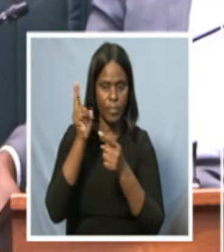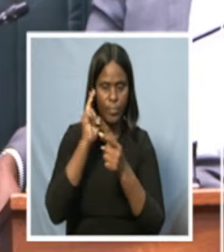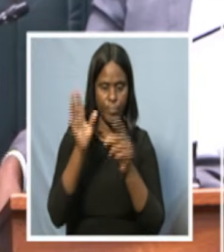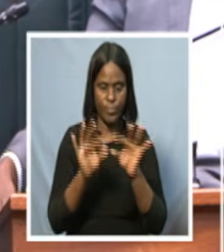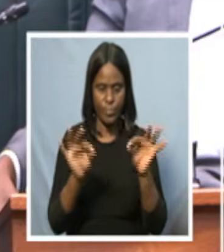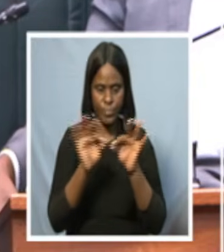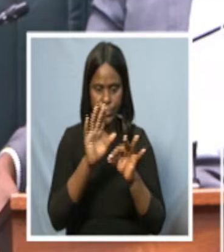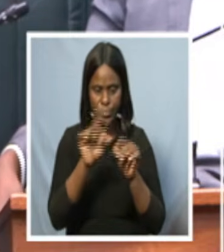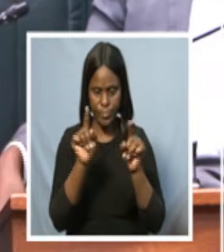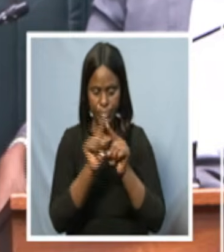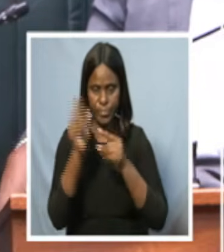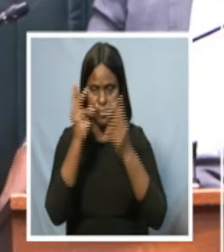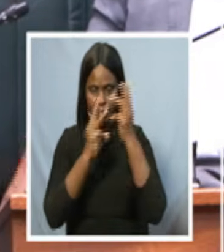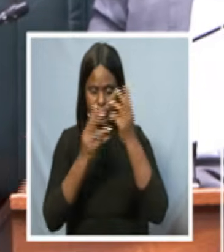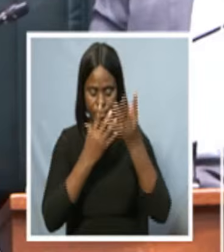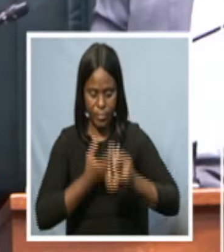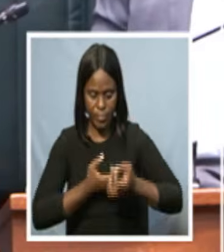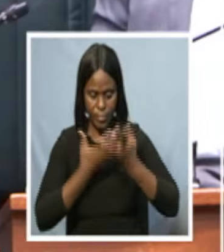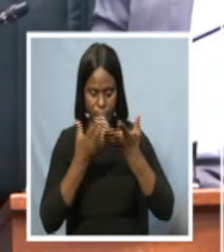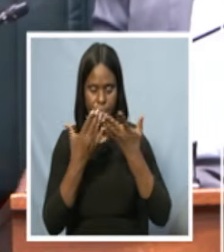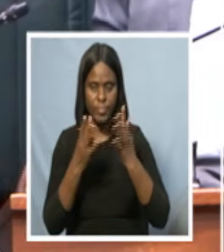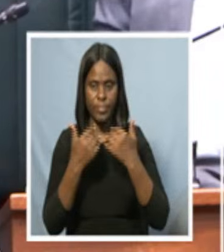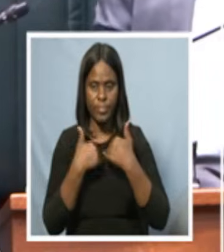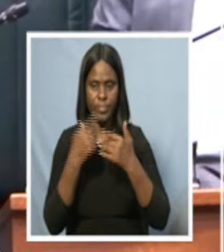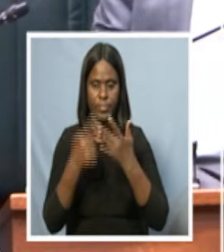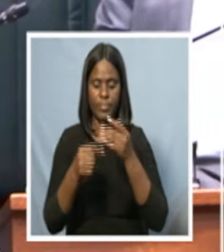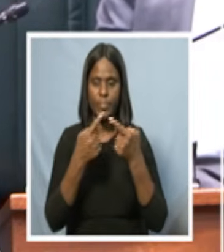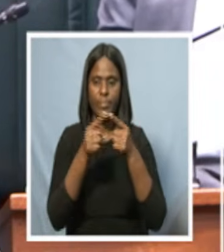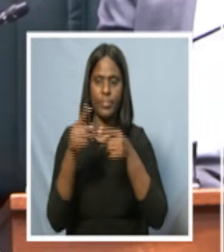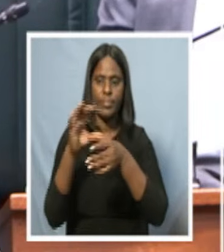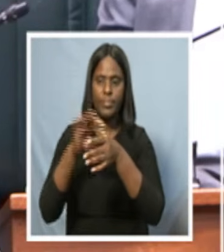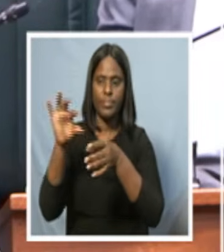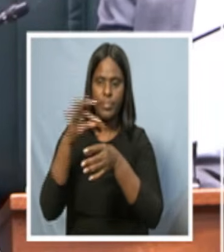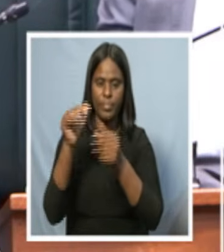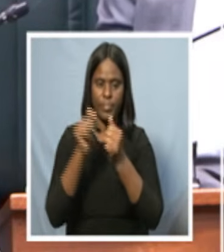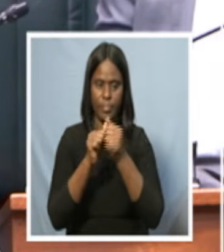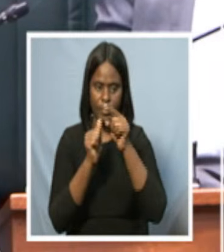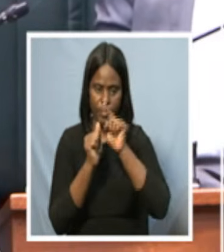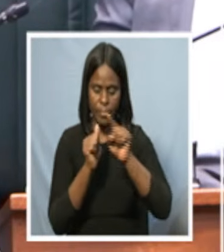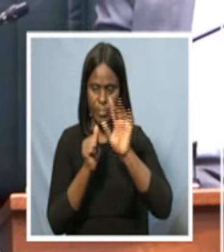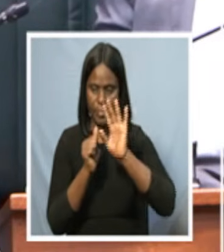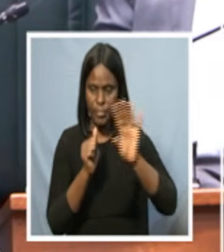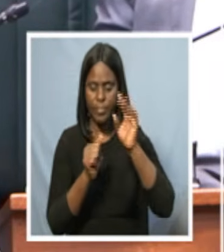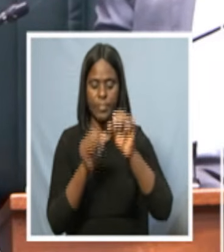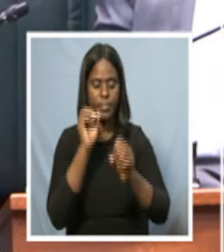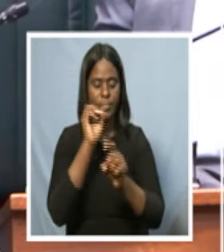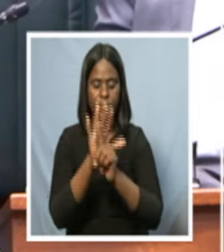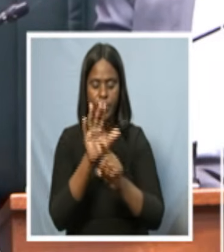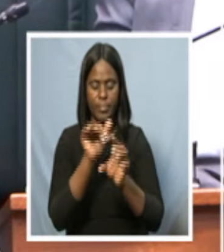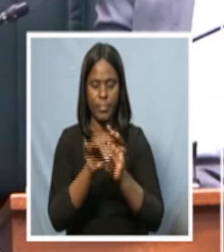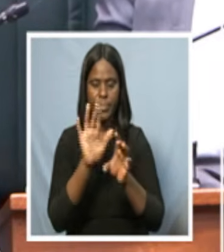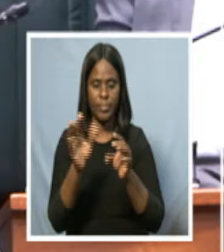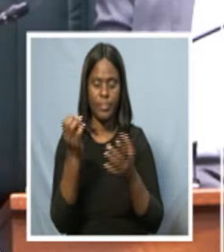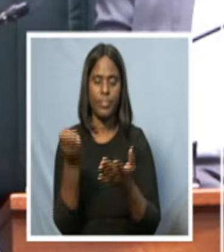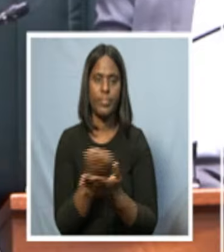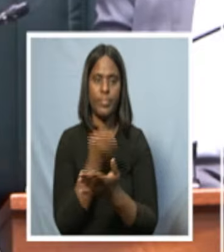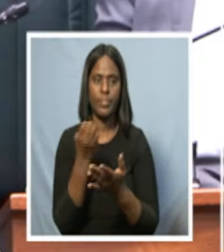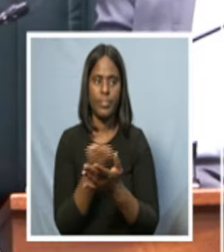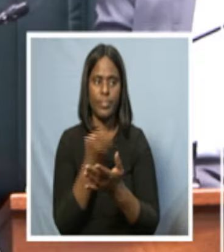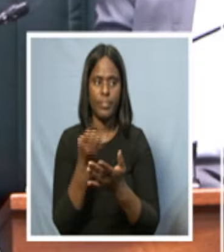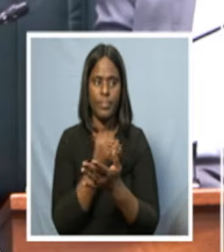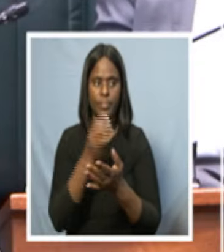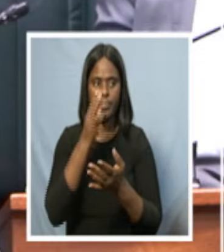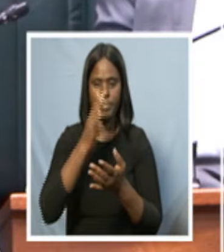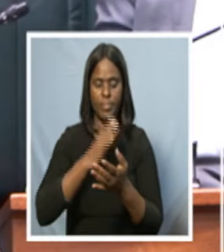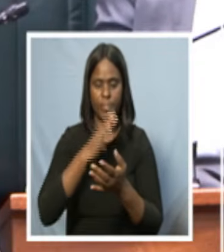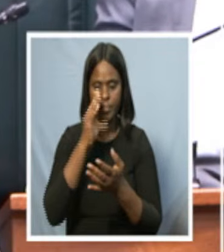significance, concerns have been raised by various stakeholders regarding their overall impact on the economy.